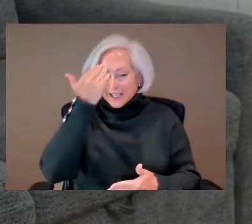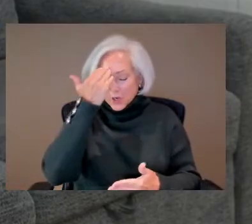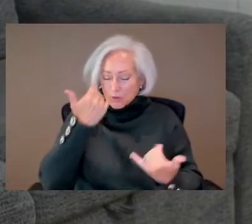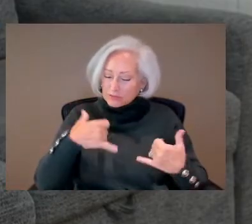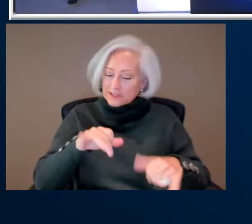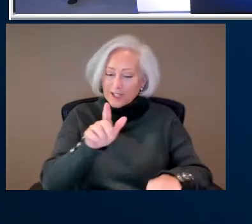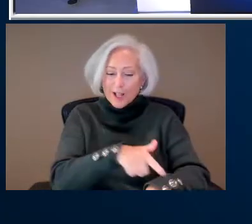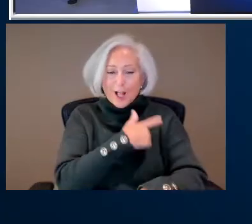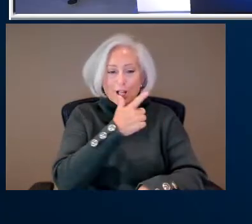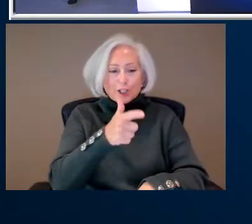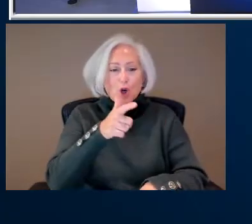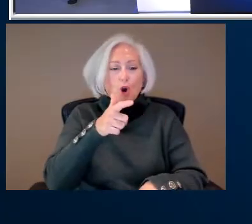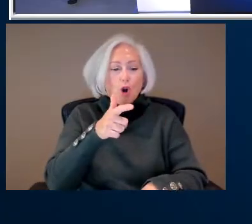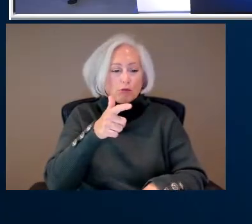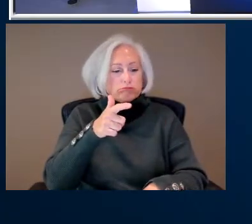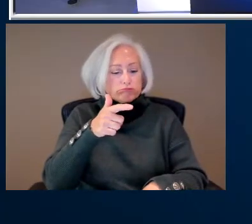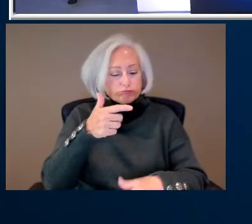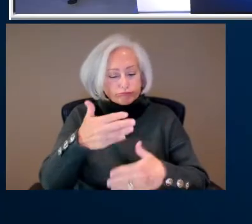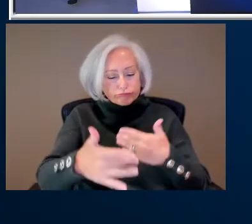cancer-wise, but